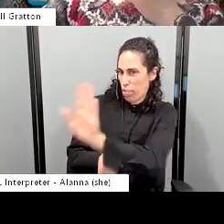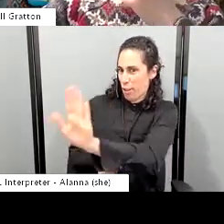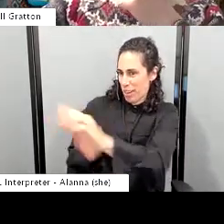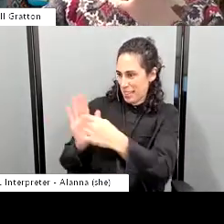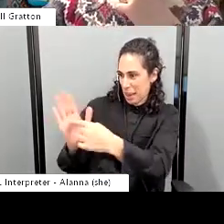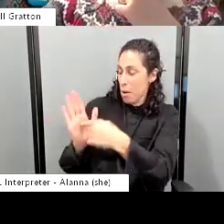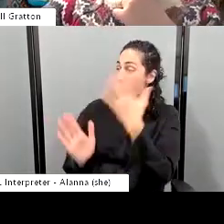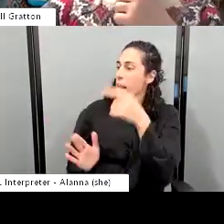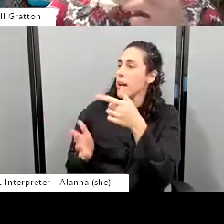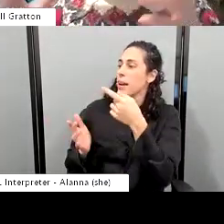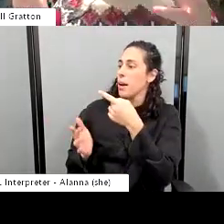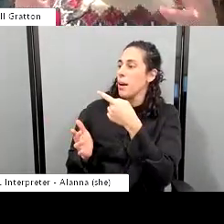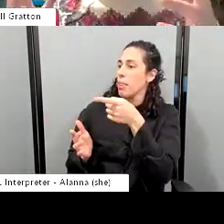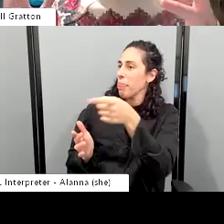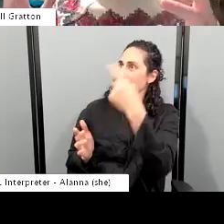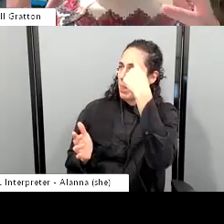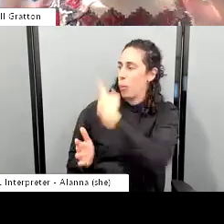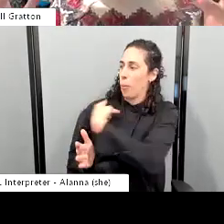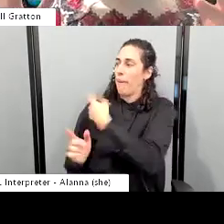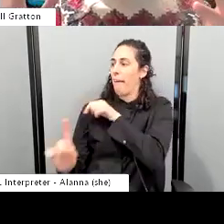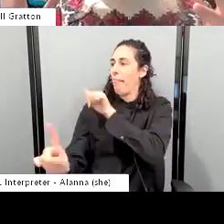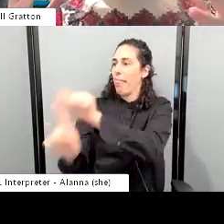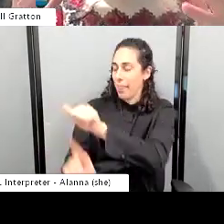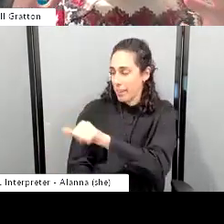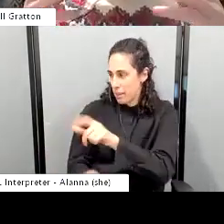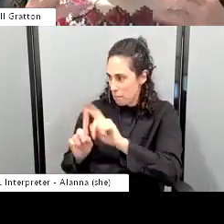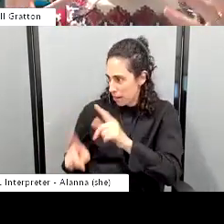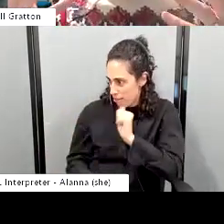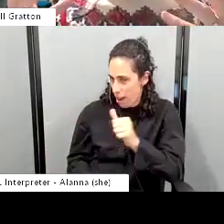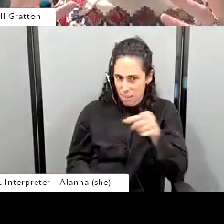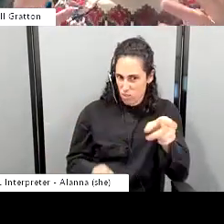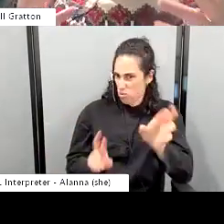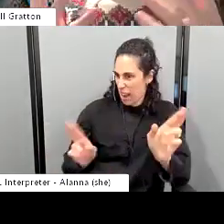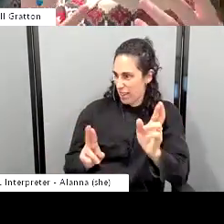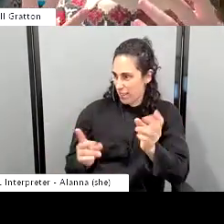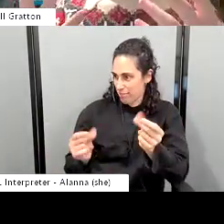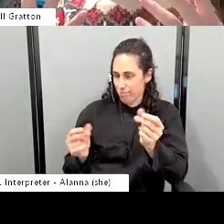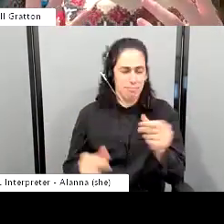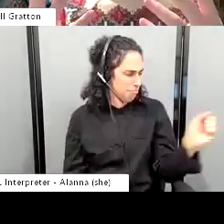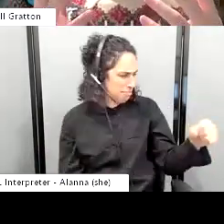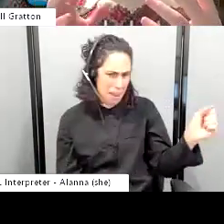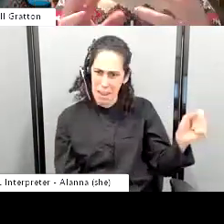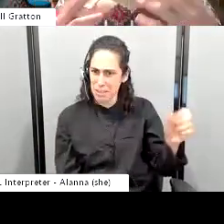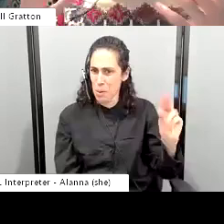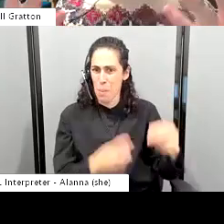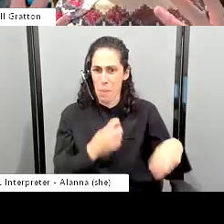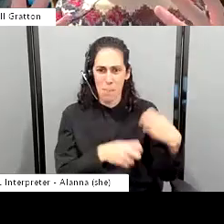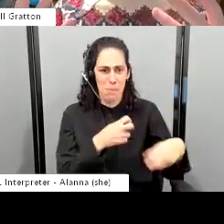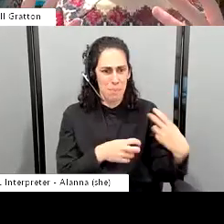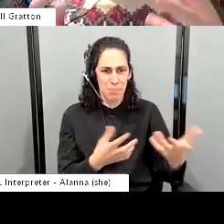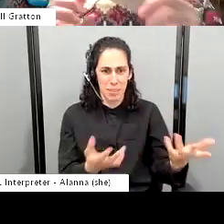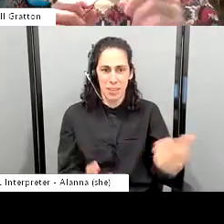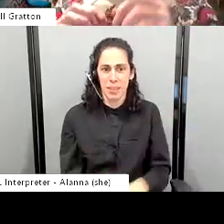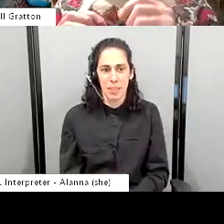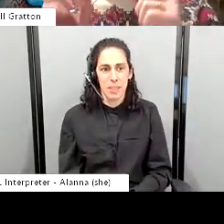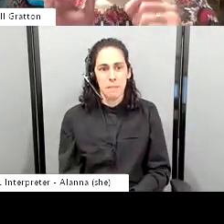Let's see what it does. I'm always impressed. It's so creative. It comes up with these different things, and you can tell it to do things in a certain